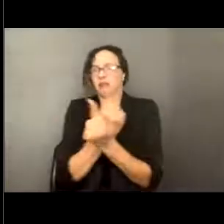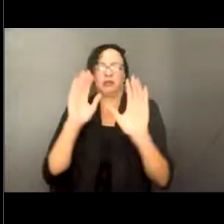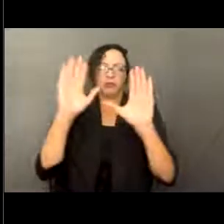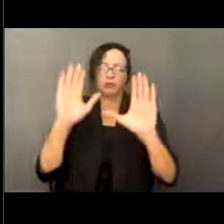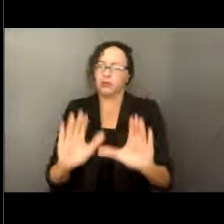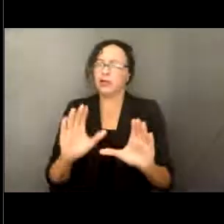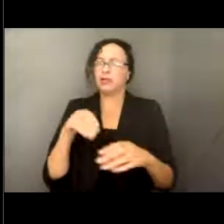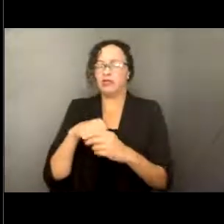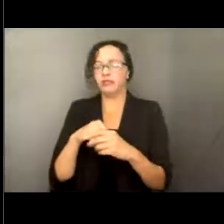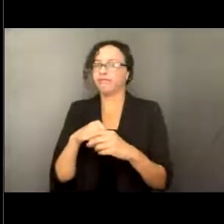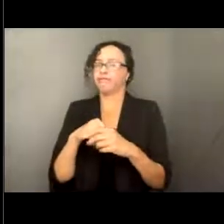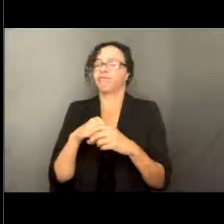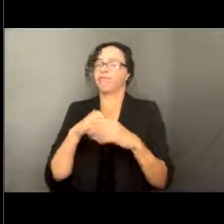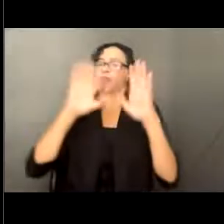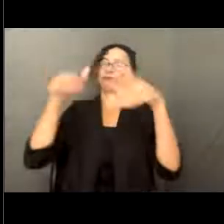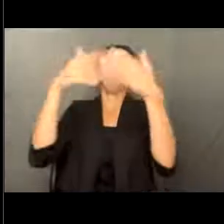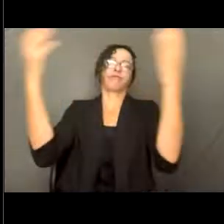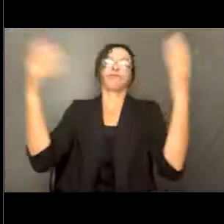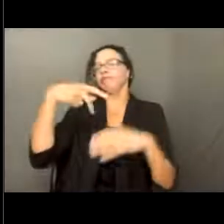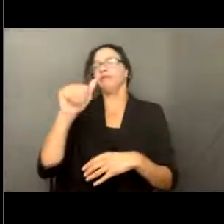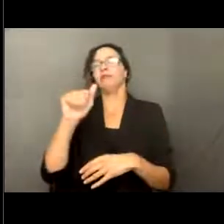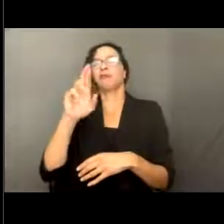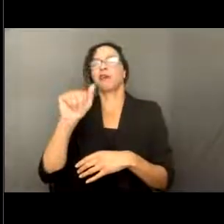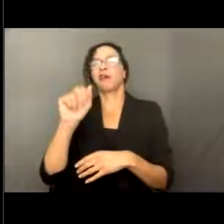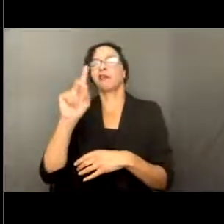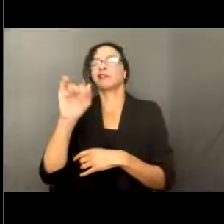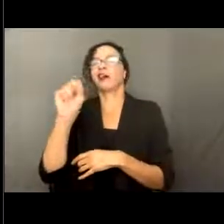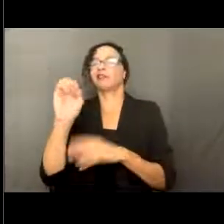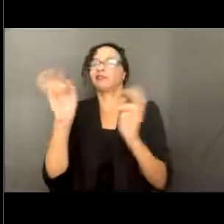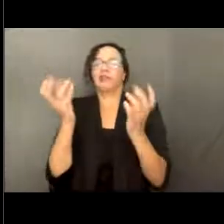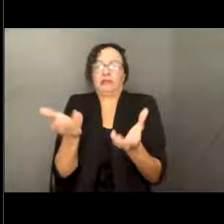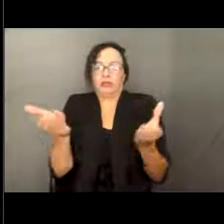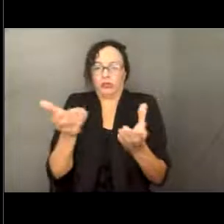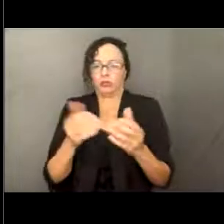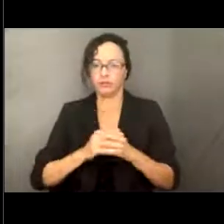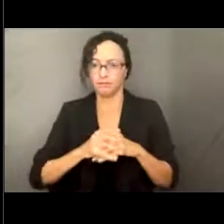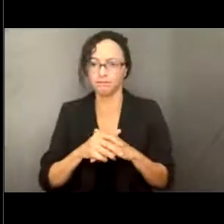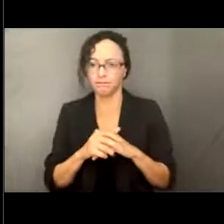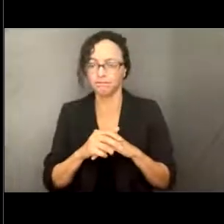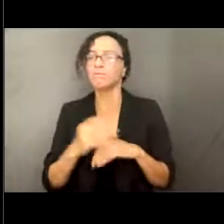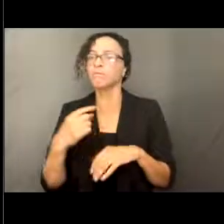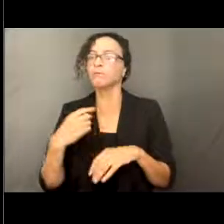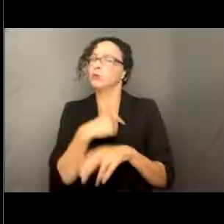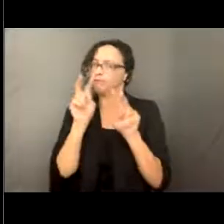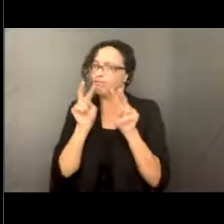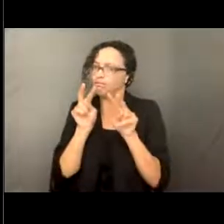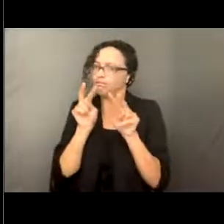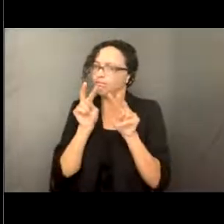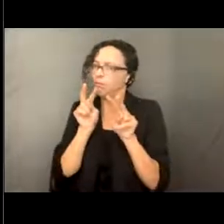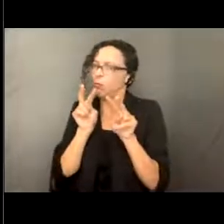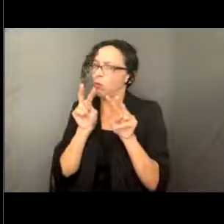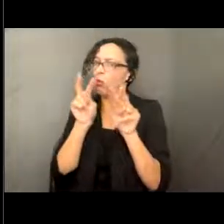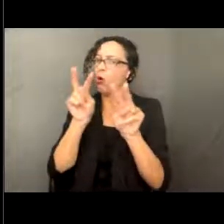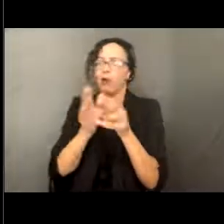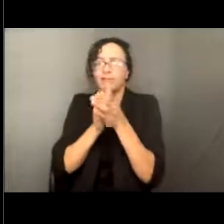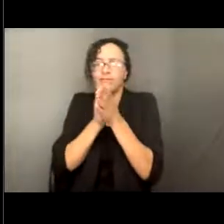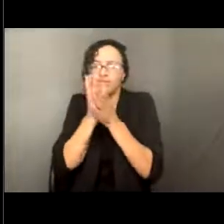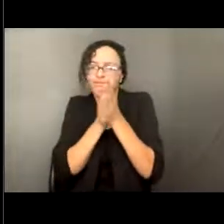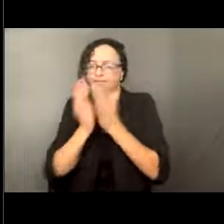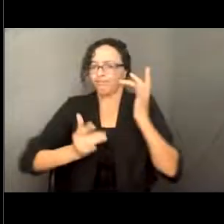We look with great anticipation to your role in meeting some of